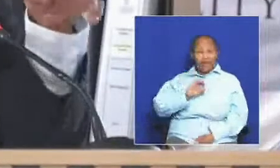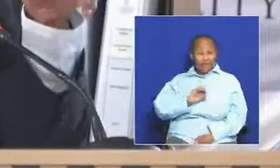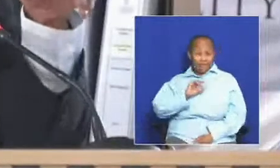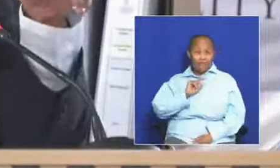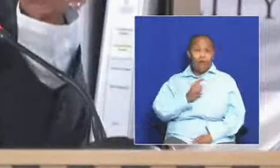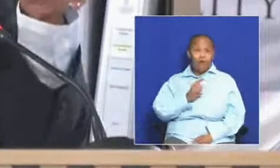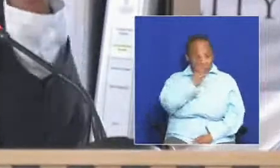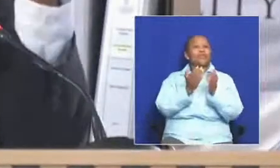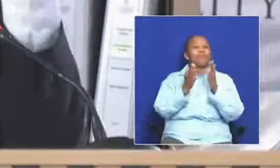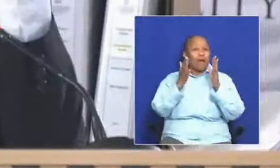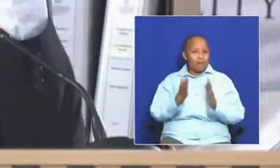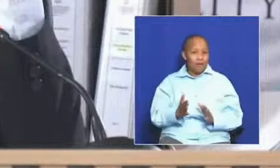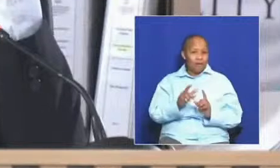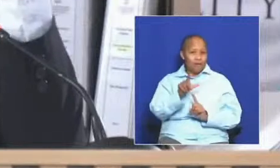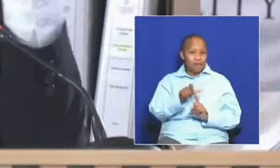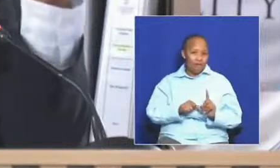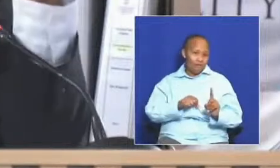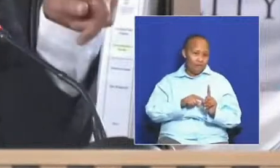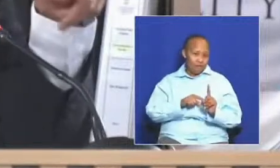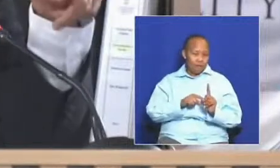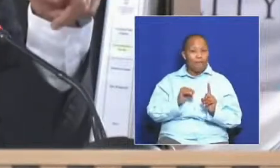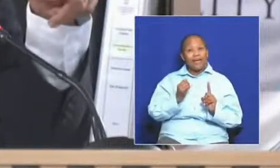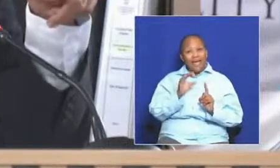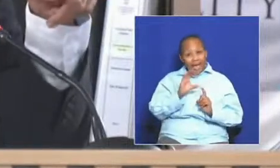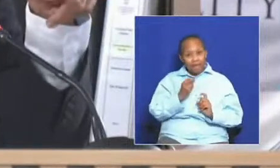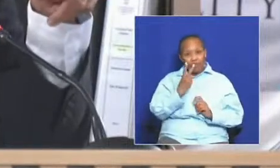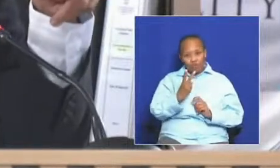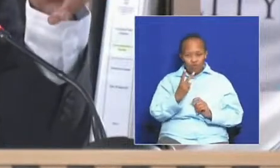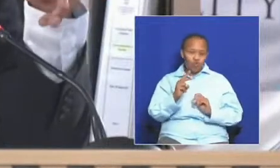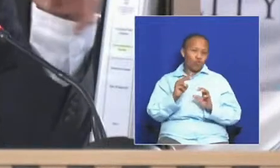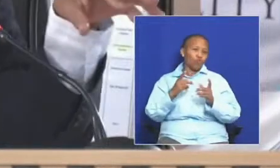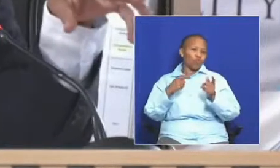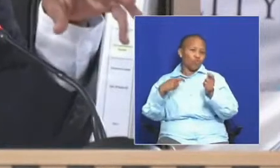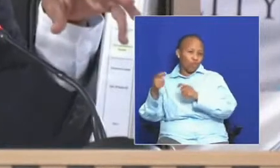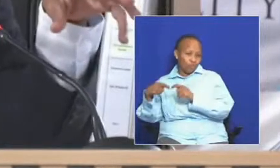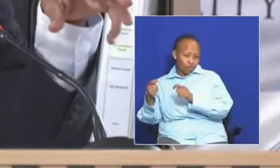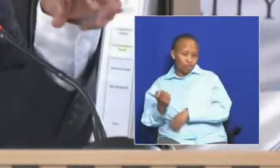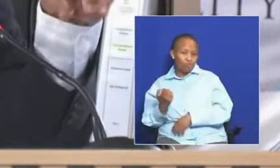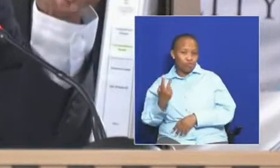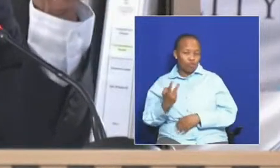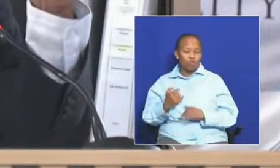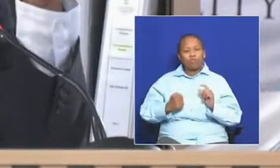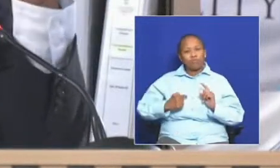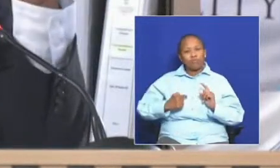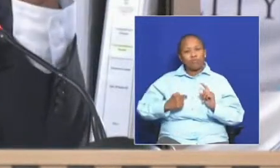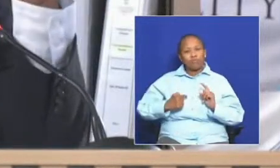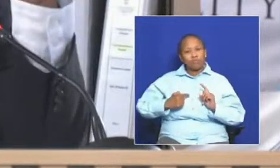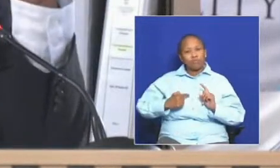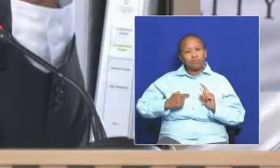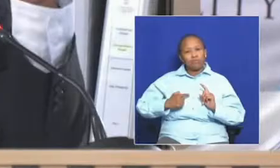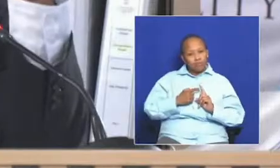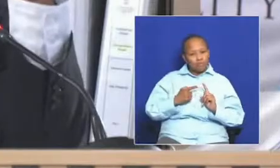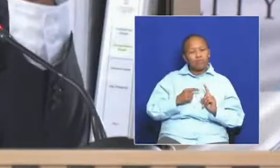the payments that Mela make to the one main supplier who distributes to his companies, or